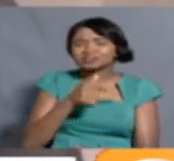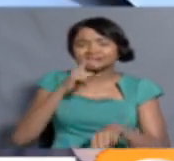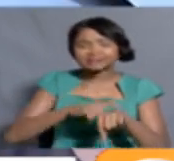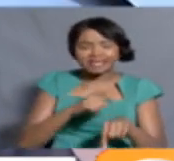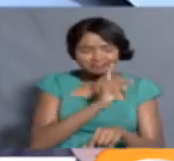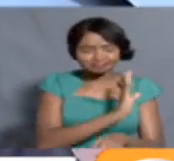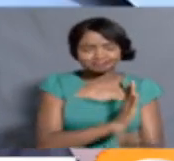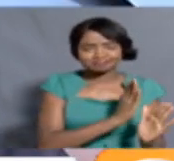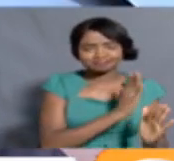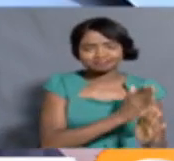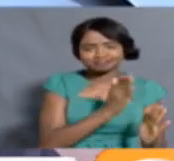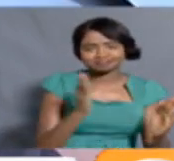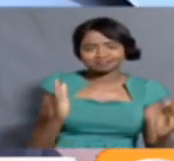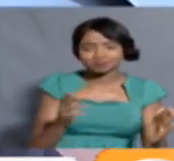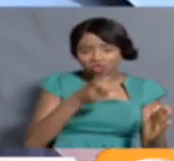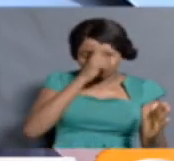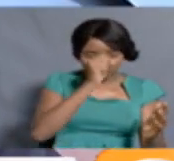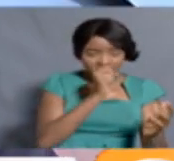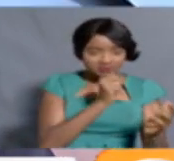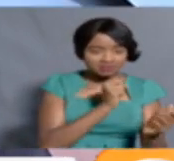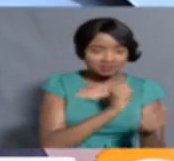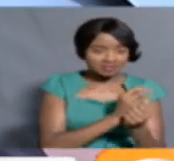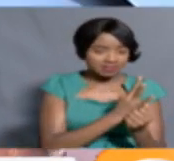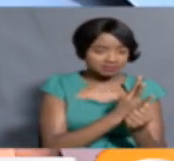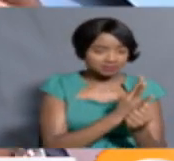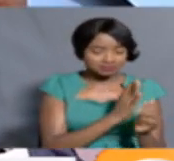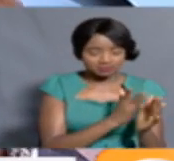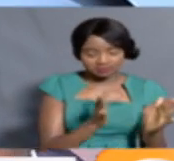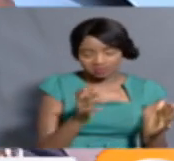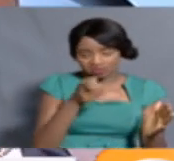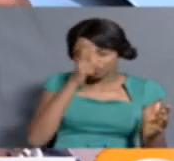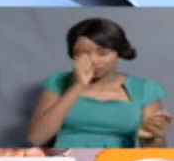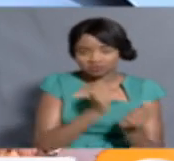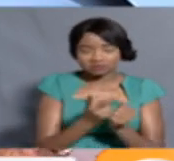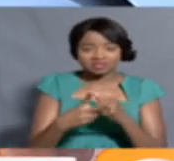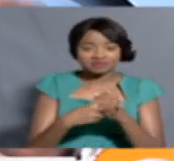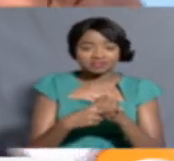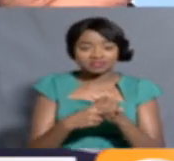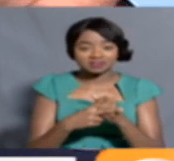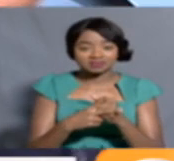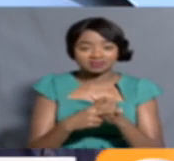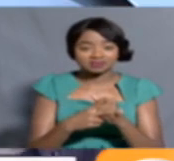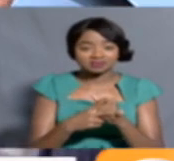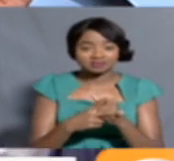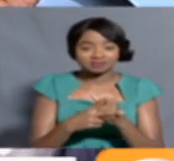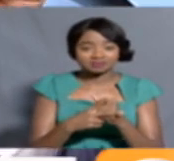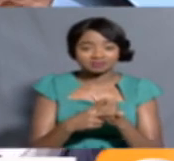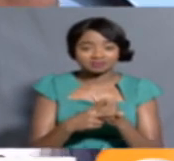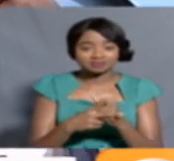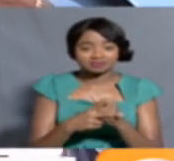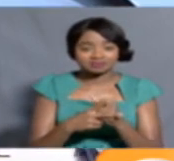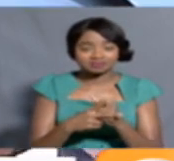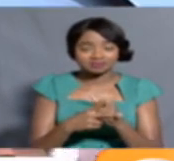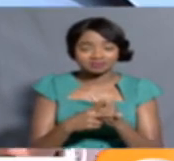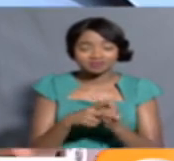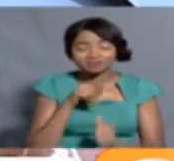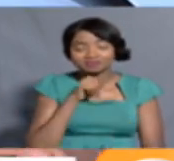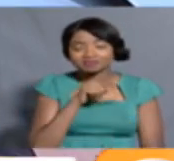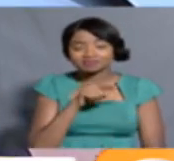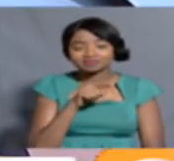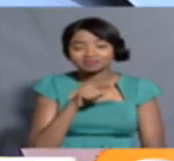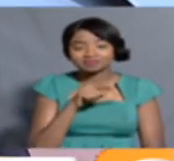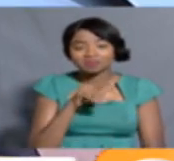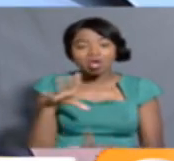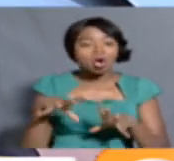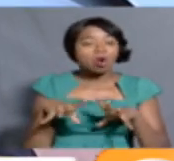Between 2013 and 2017, his boss was on the ballot. He's on the top of the ticket. Right now, it's